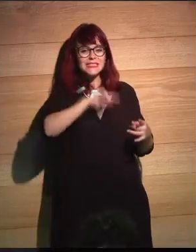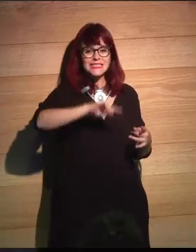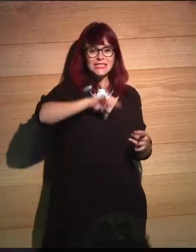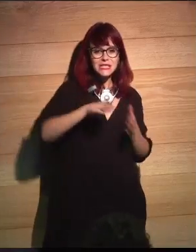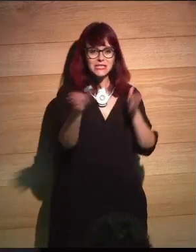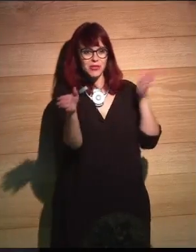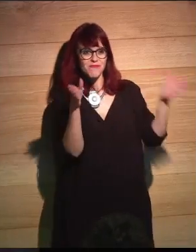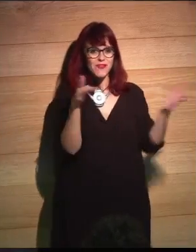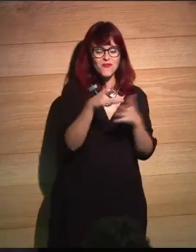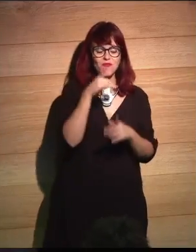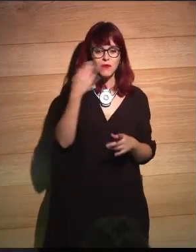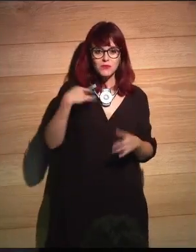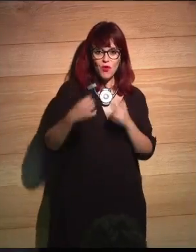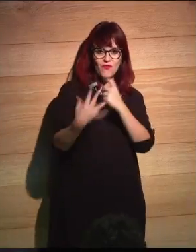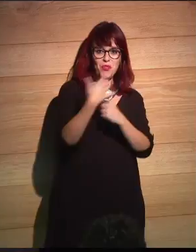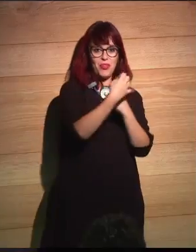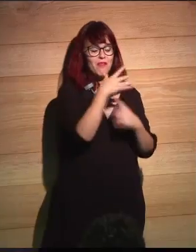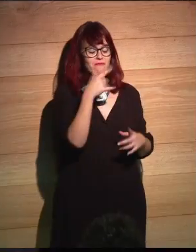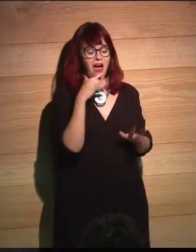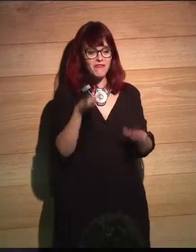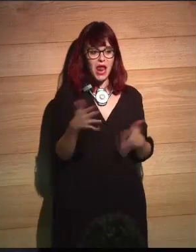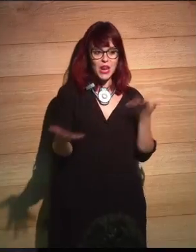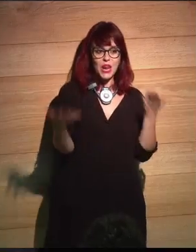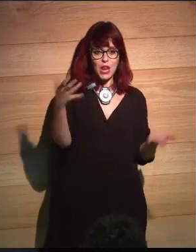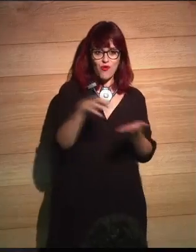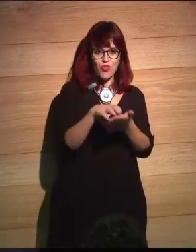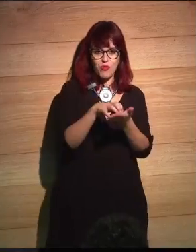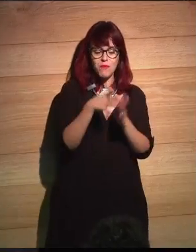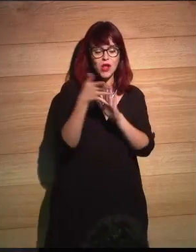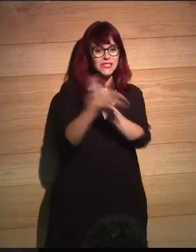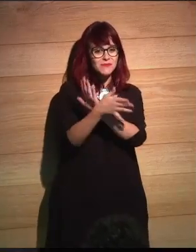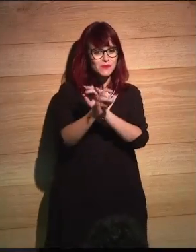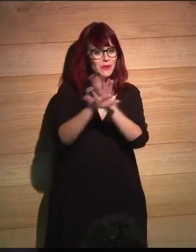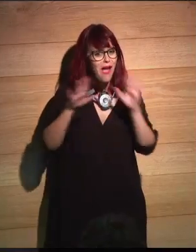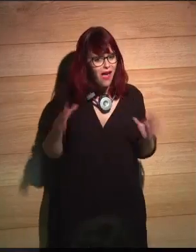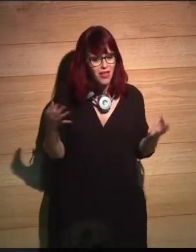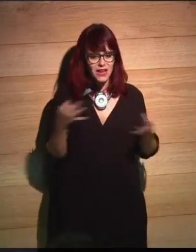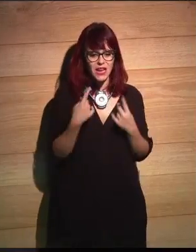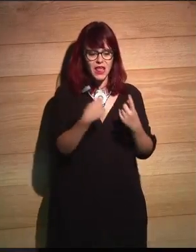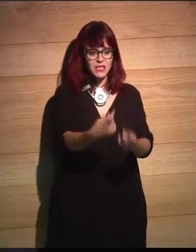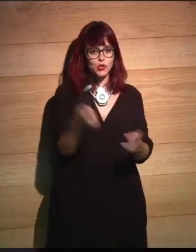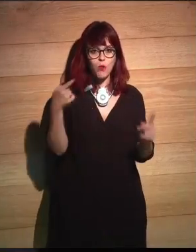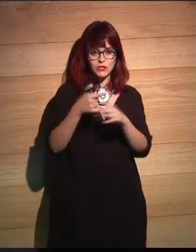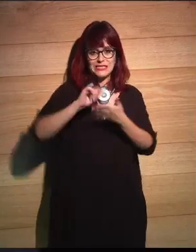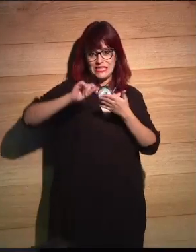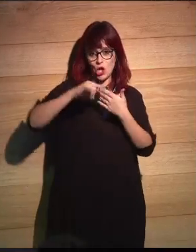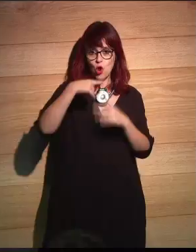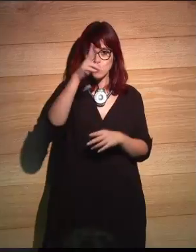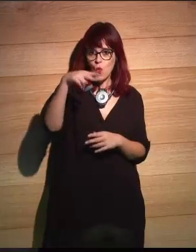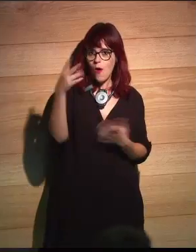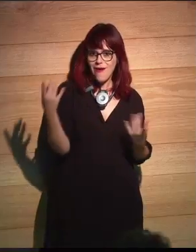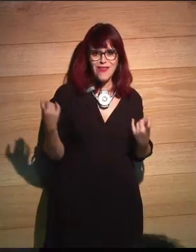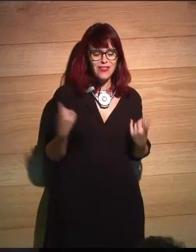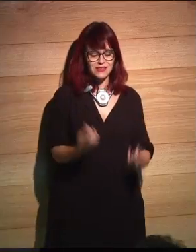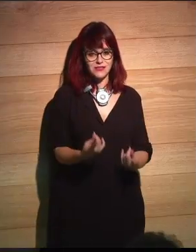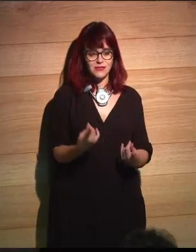is very necessary as a writer in Norway today, in one way or another. So that's, I